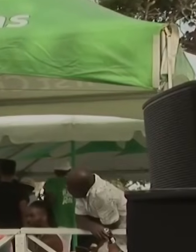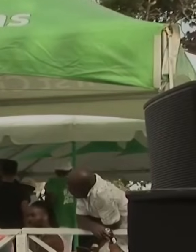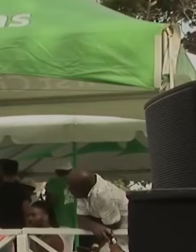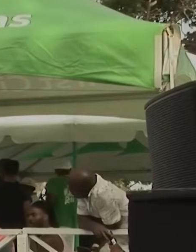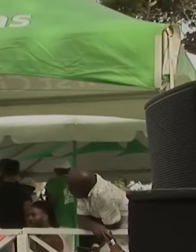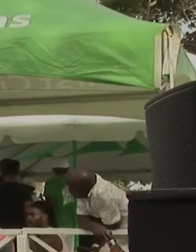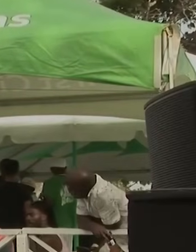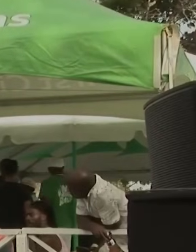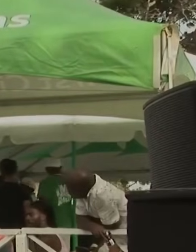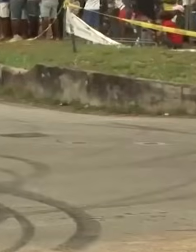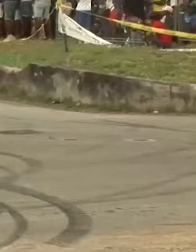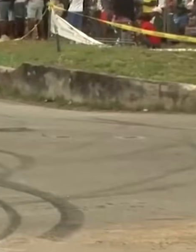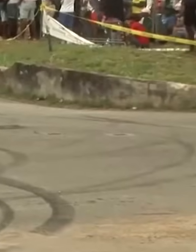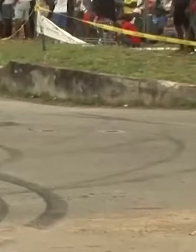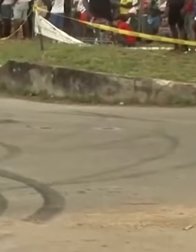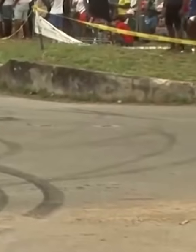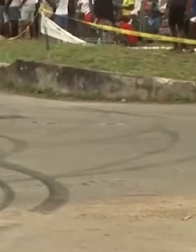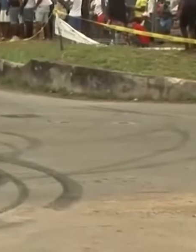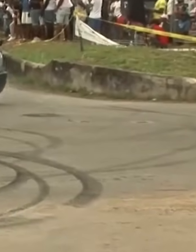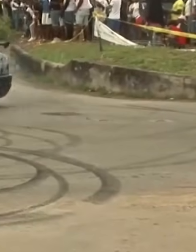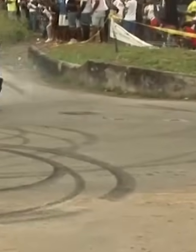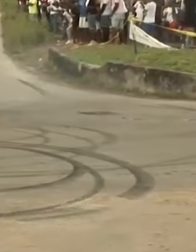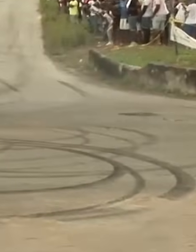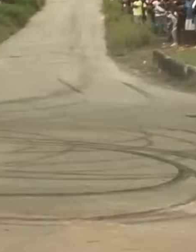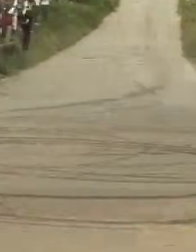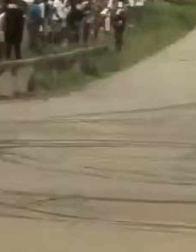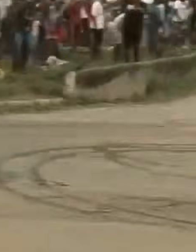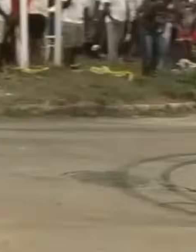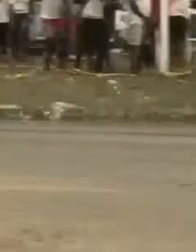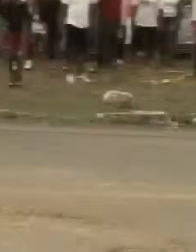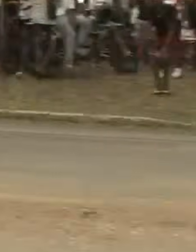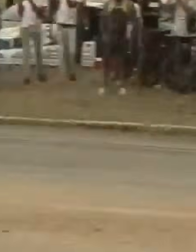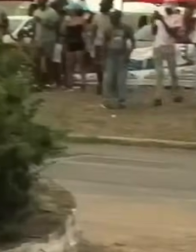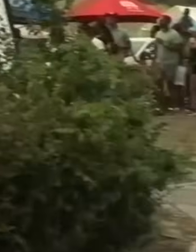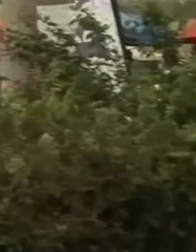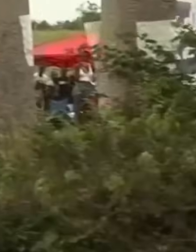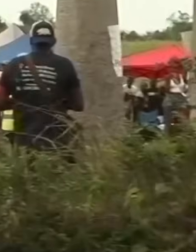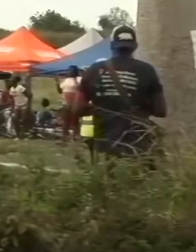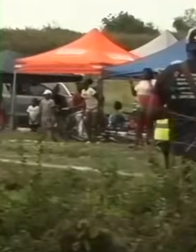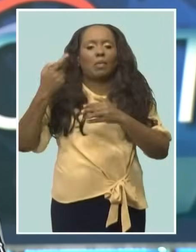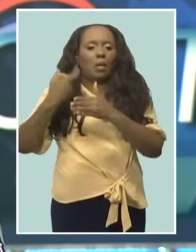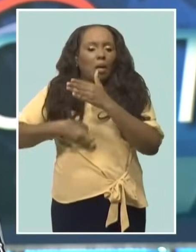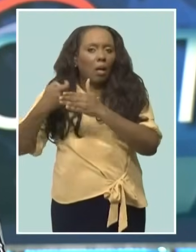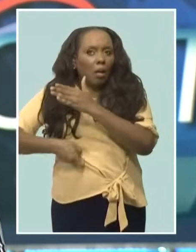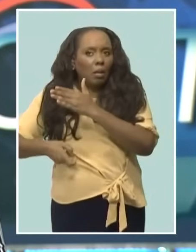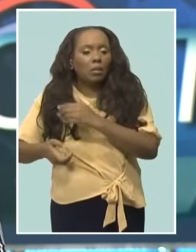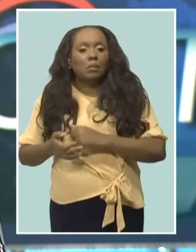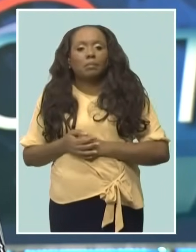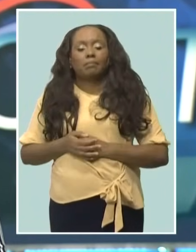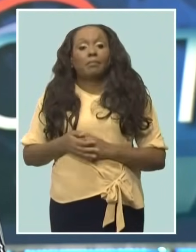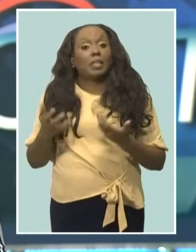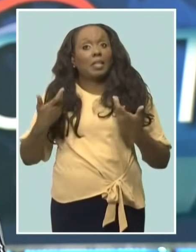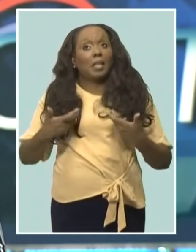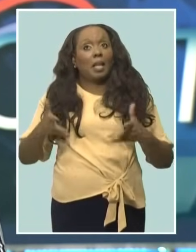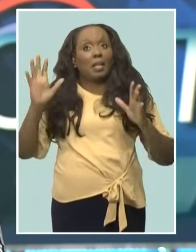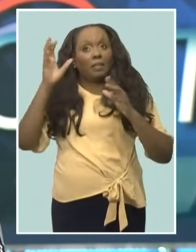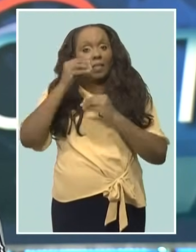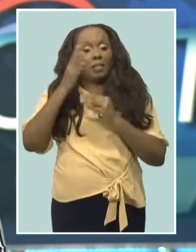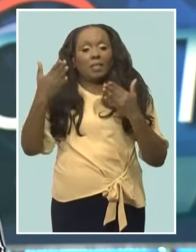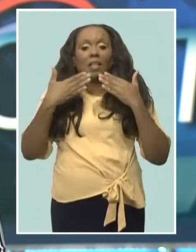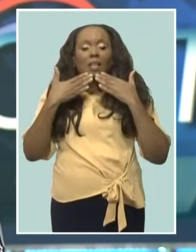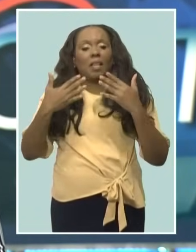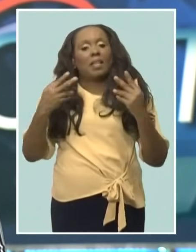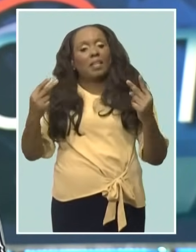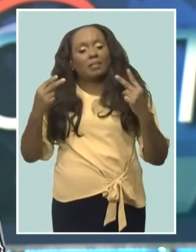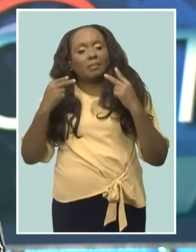arrive on the island. Anmar Goodrich-Boyce, CBC Sports. Well, that's NewsNight.